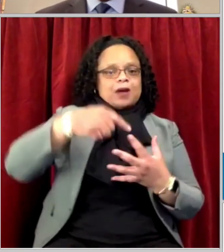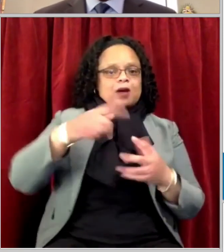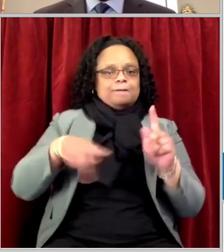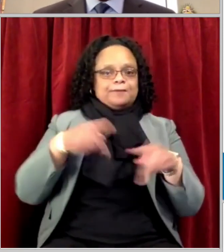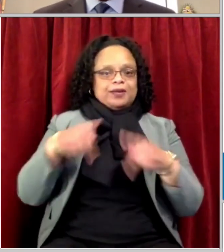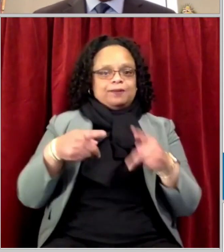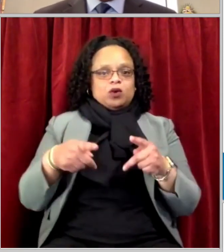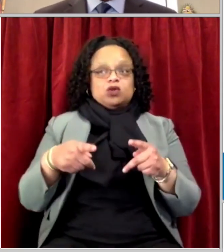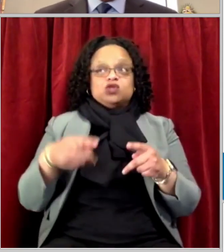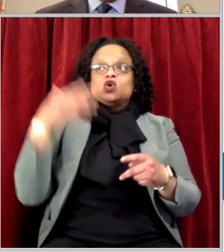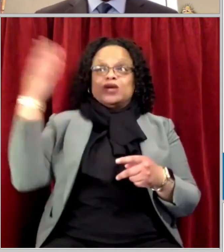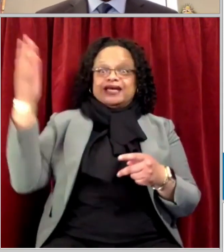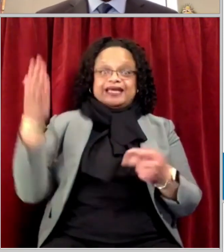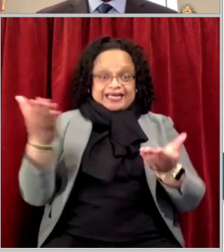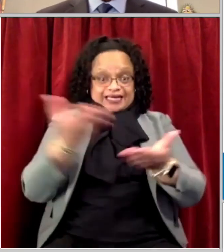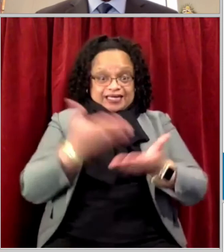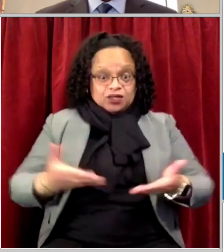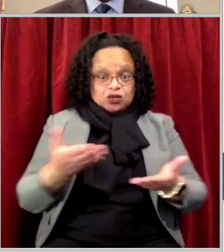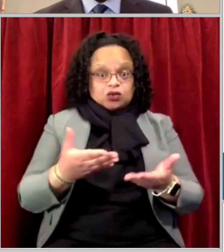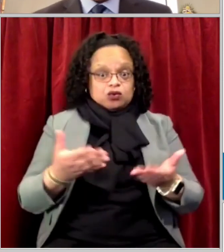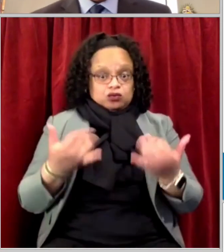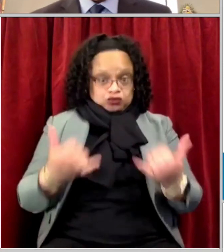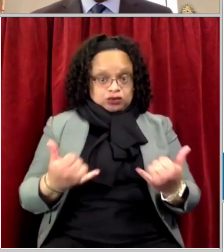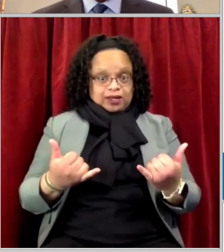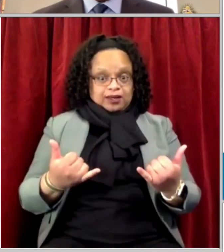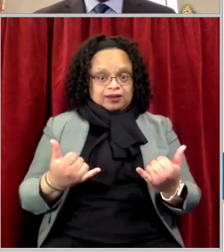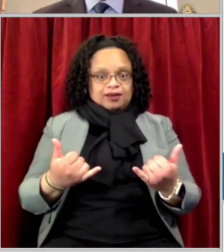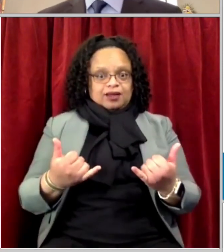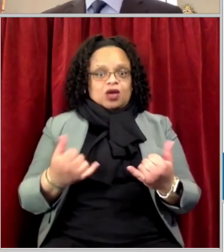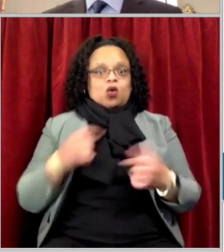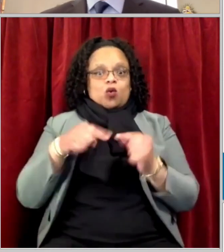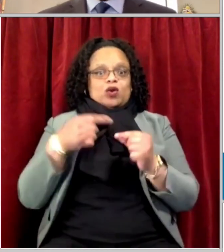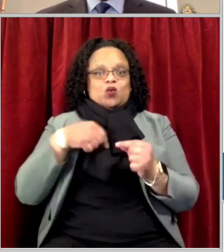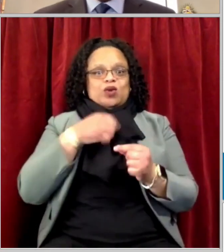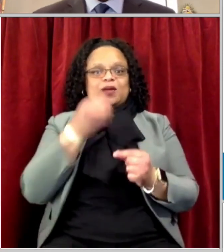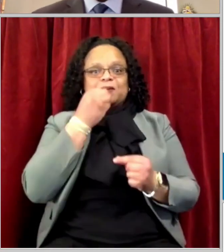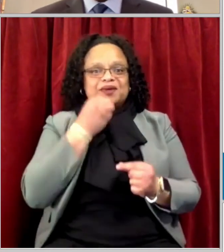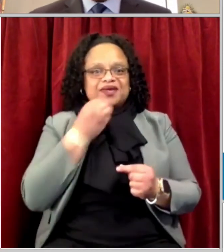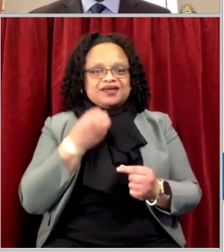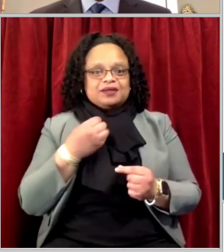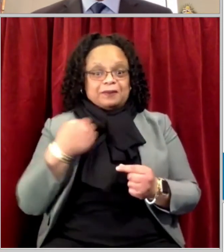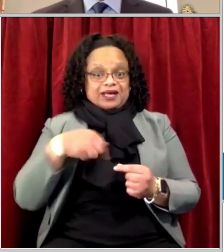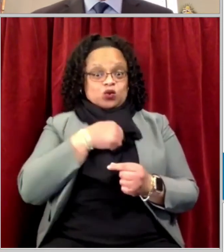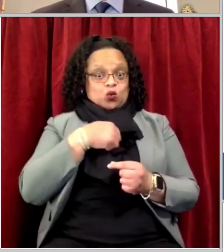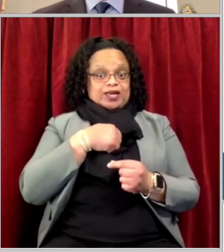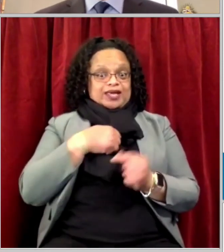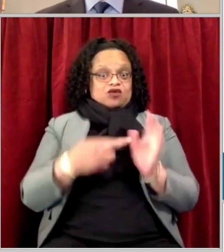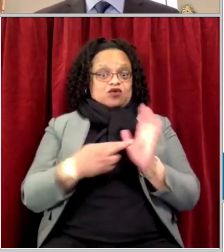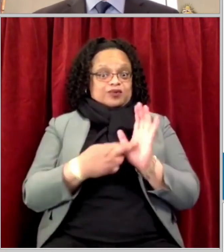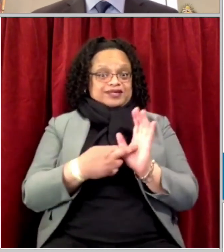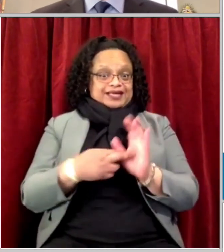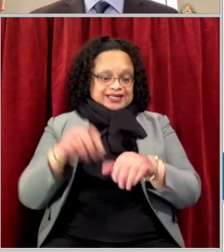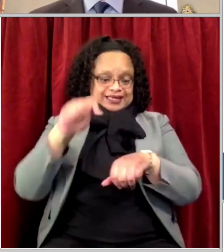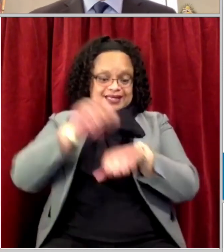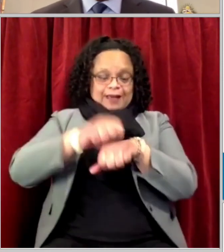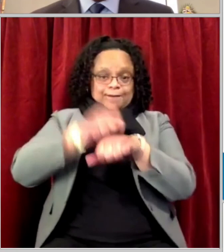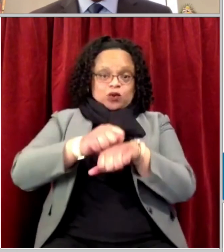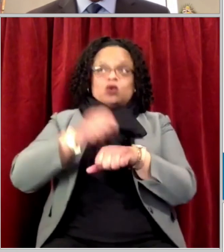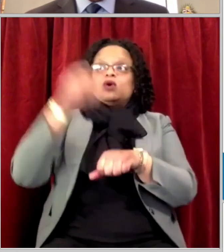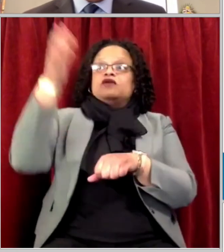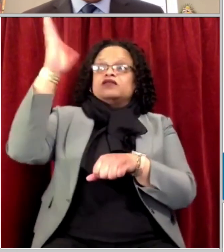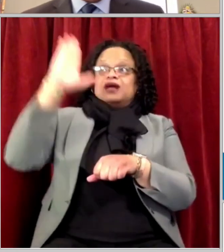God is present among us in the covenant meal as we are the temple of God, 1 Corinthians chapter 3, verse